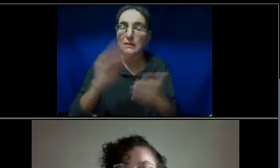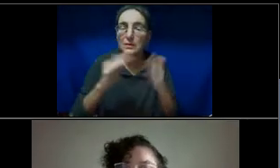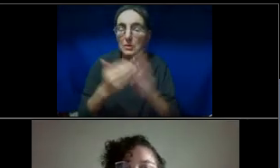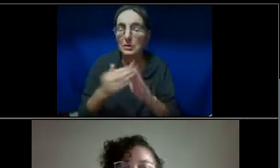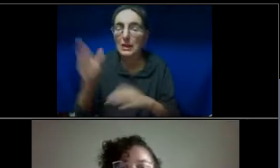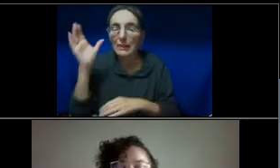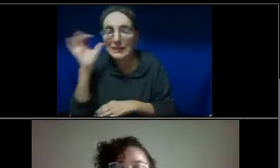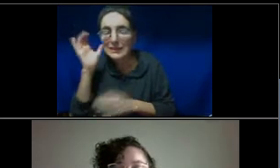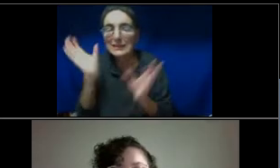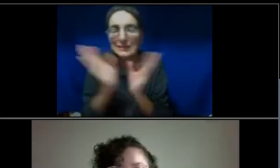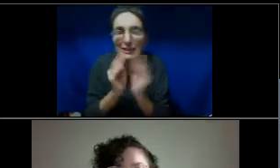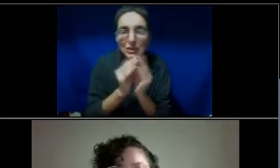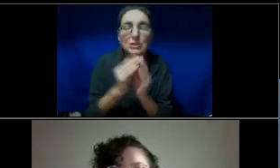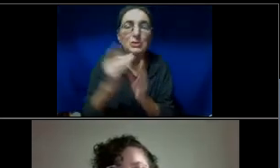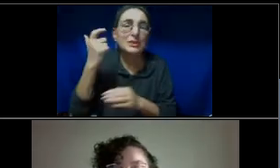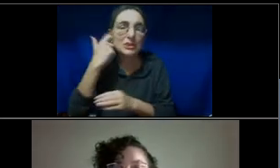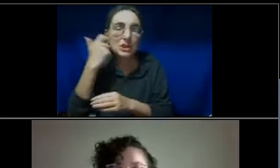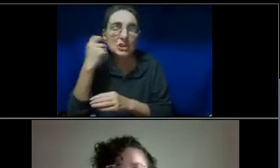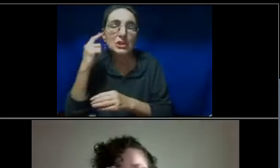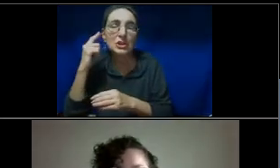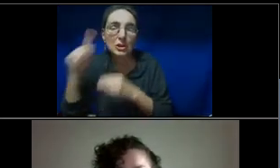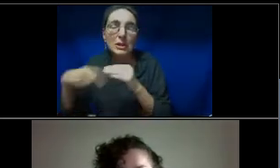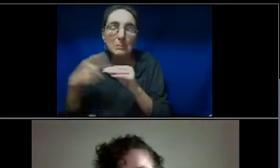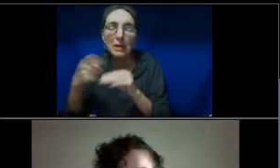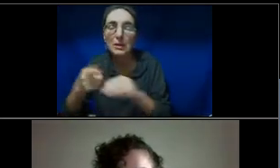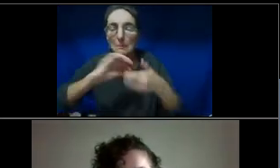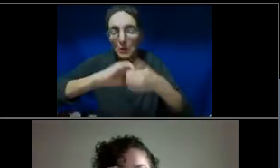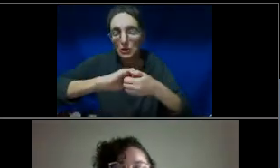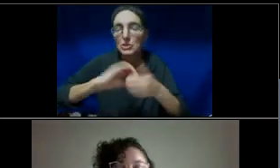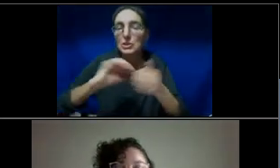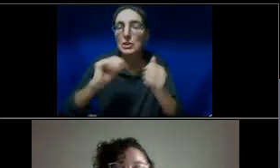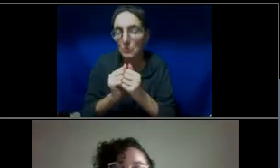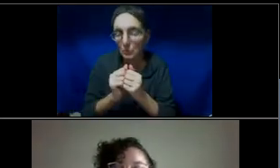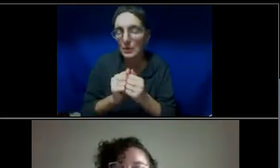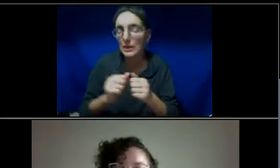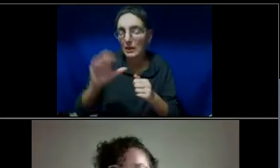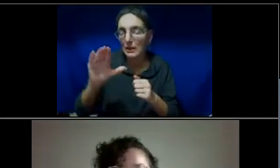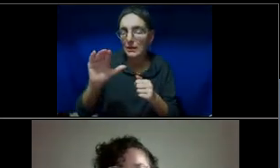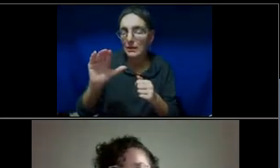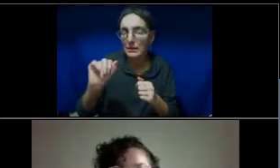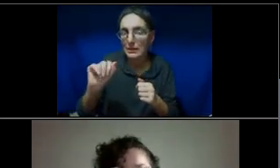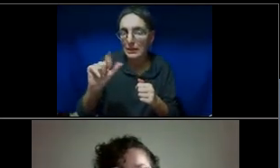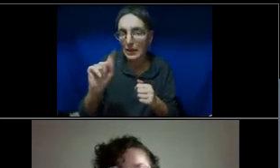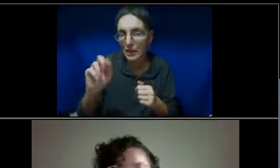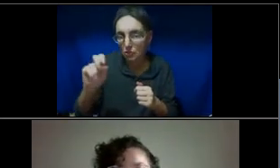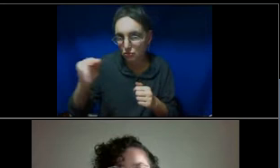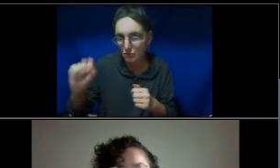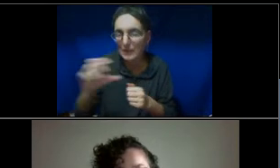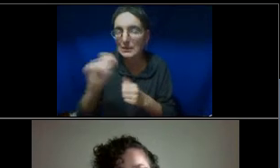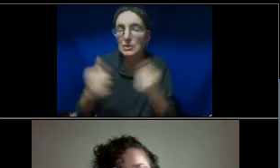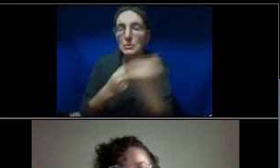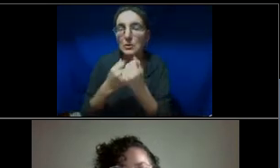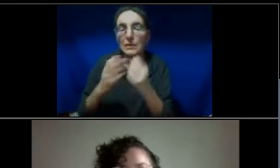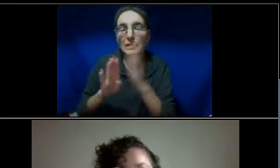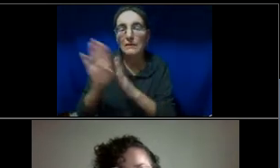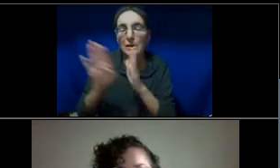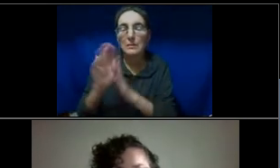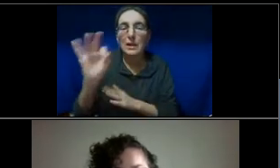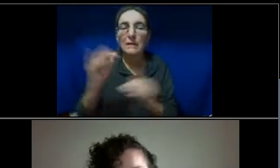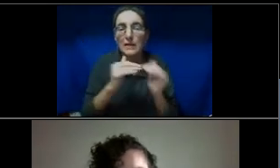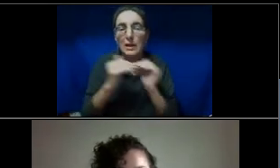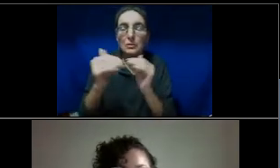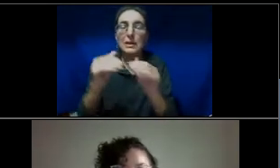we just heard from, in partnership with Caltrans and CalSTA, and support the development of an equity